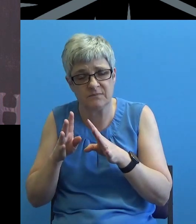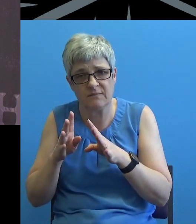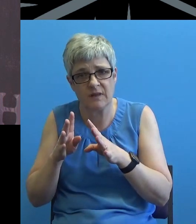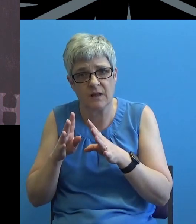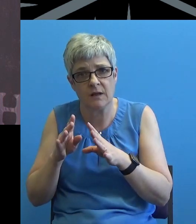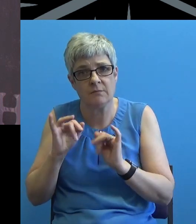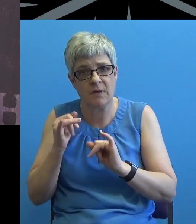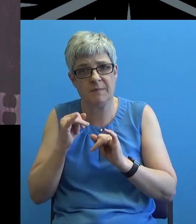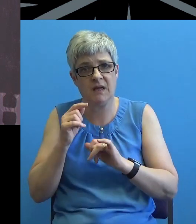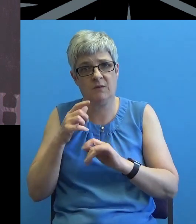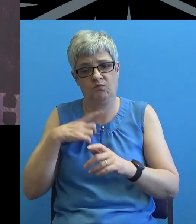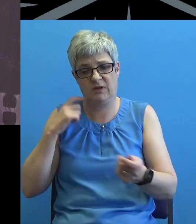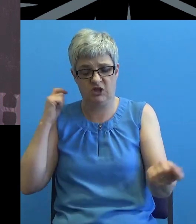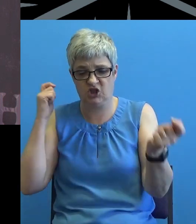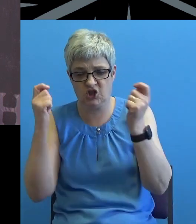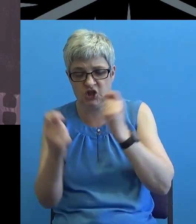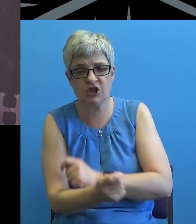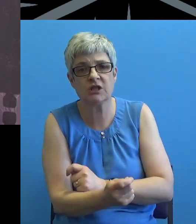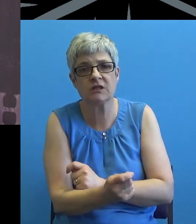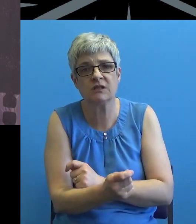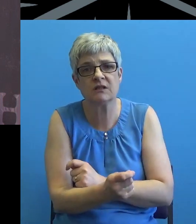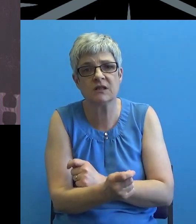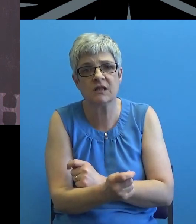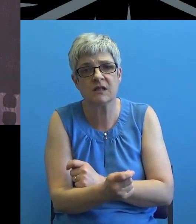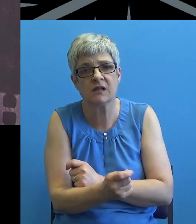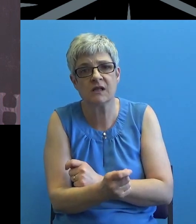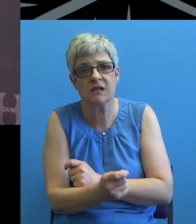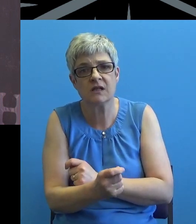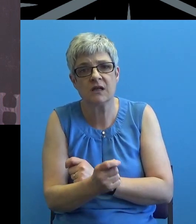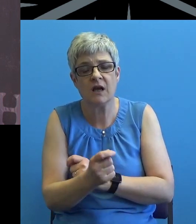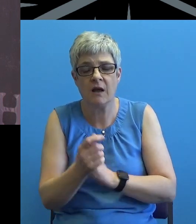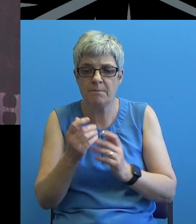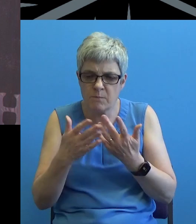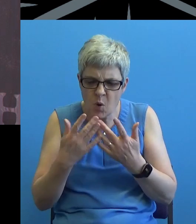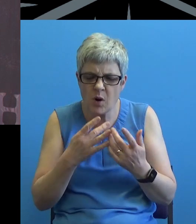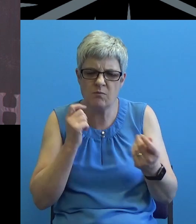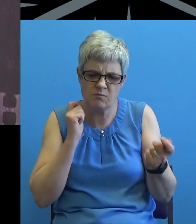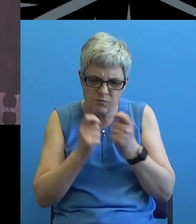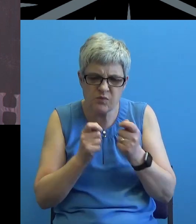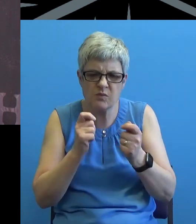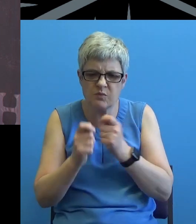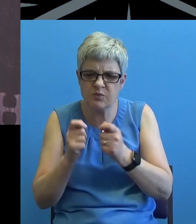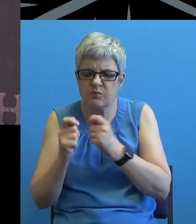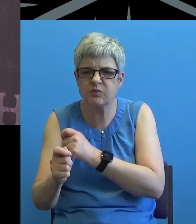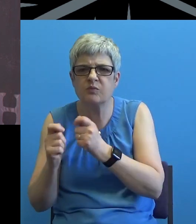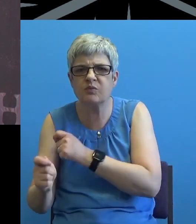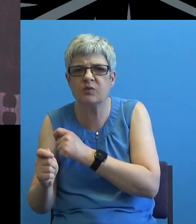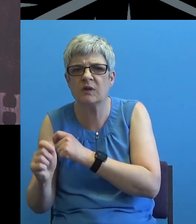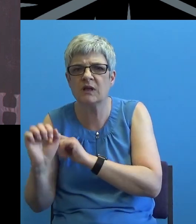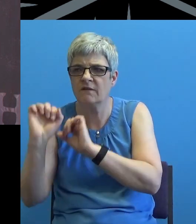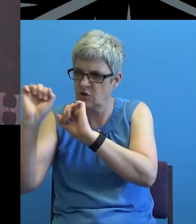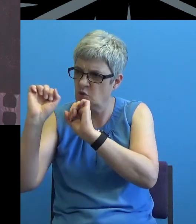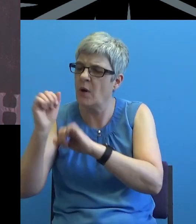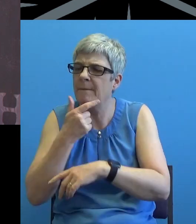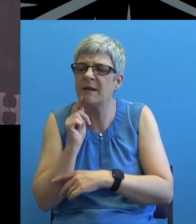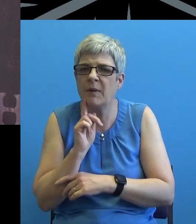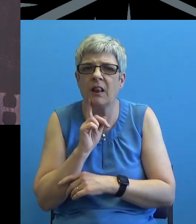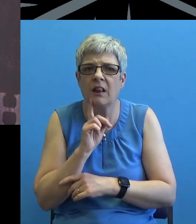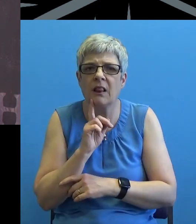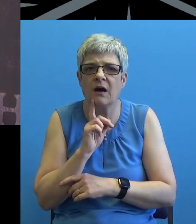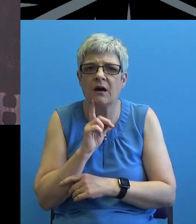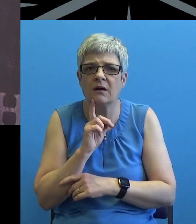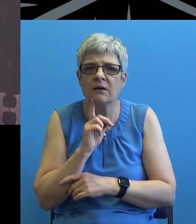but rather might we be transformed and more changed into the people you long for us to be.